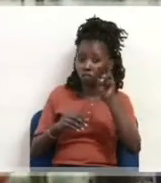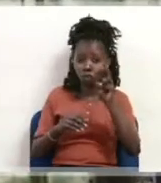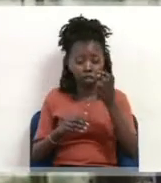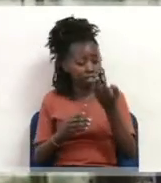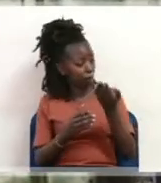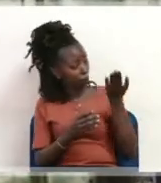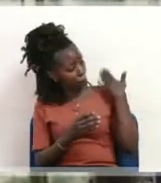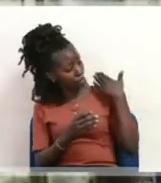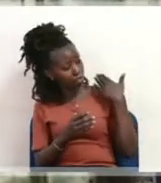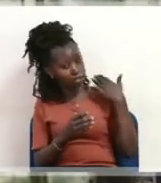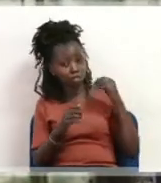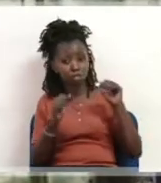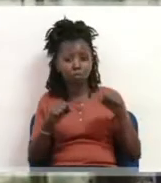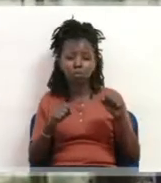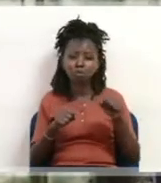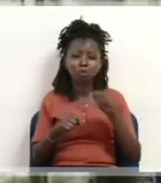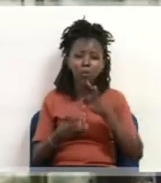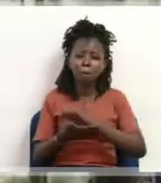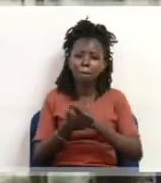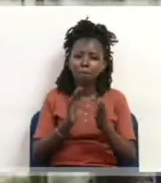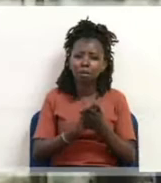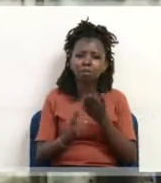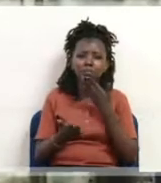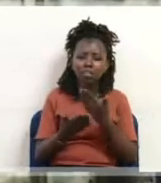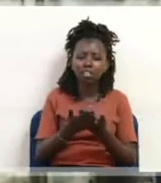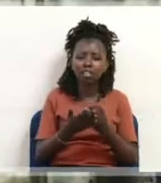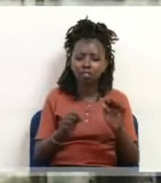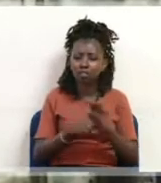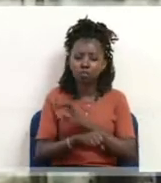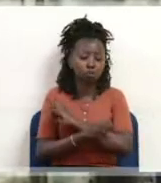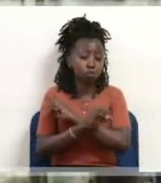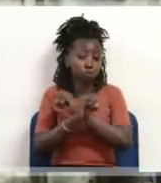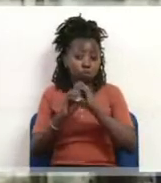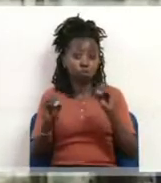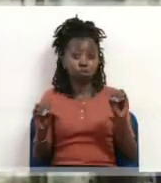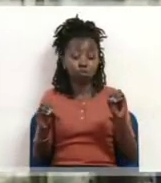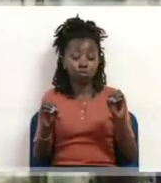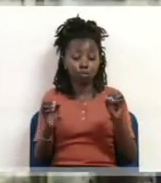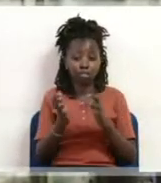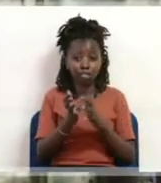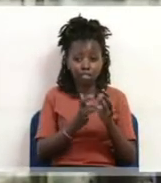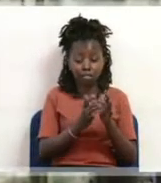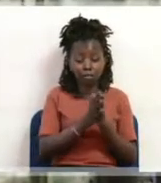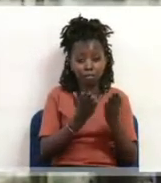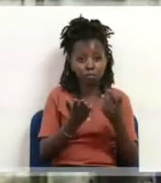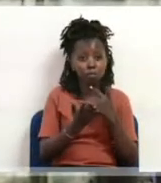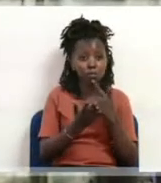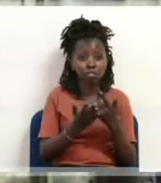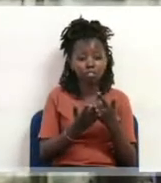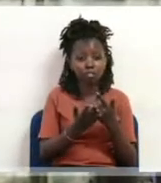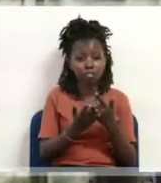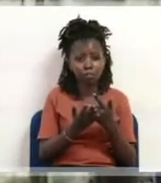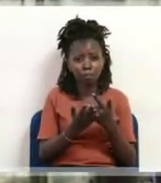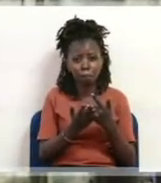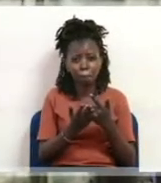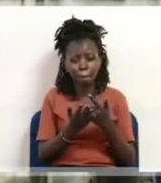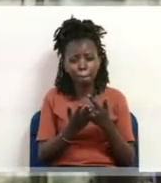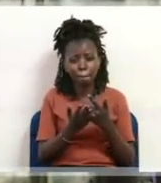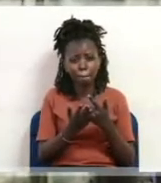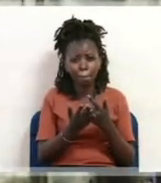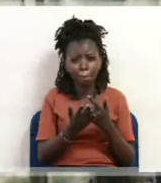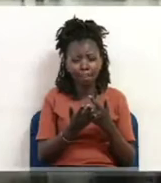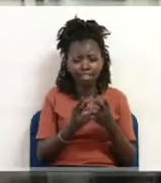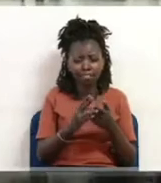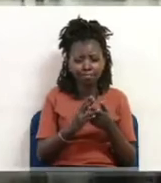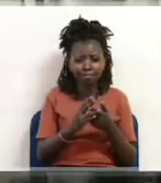whether big or small. But Zechariah 4:10 says, "For who has despised the day of small beginnings?" Small things